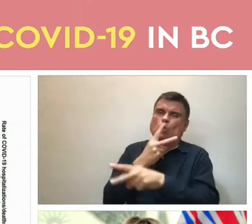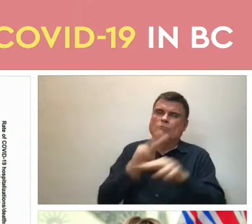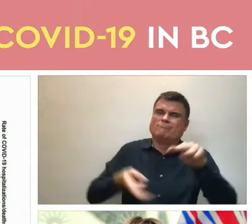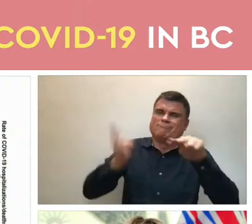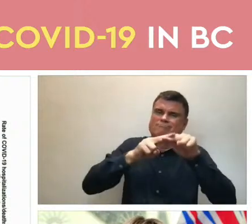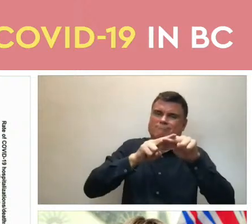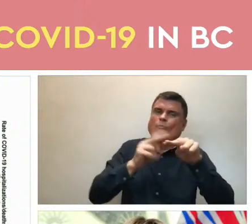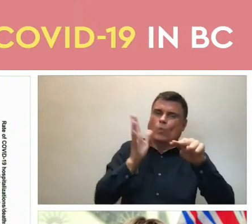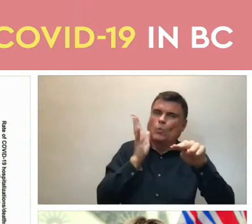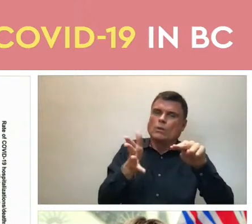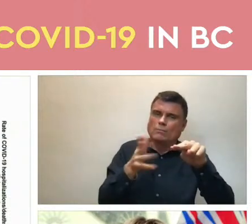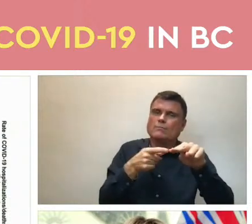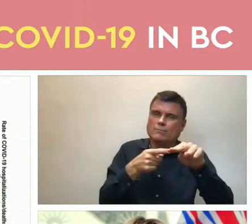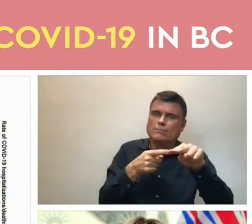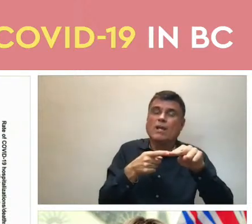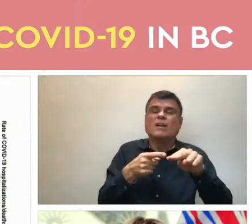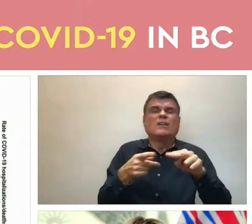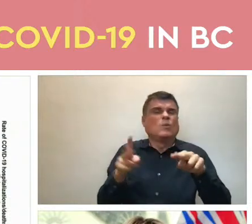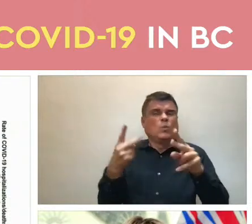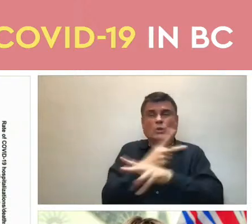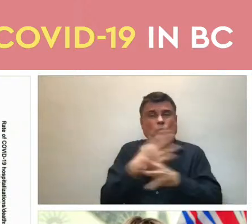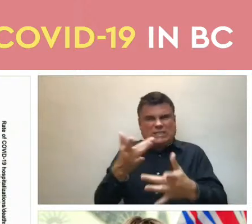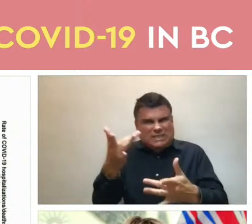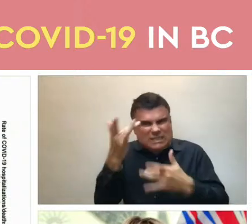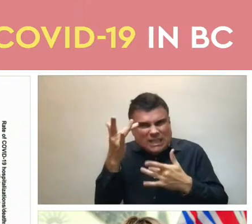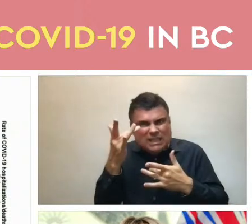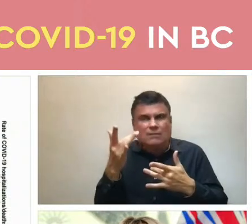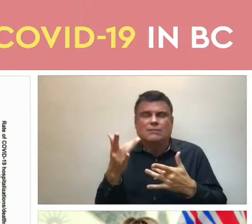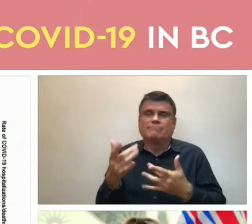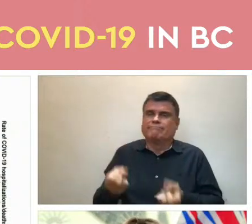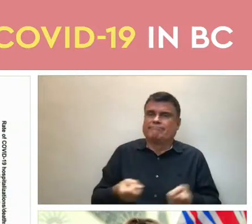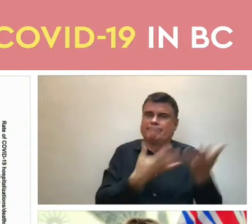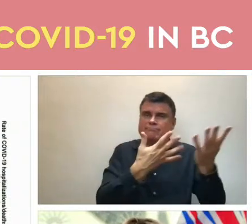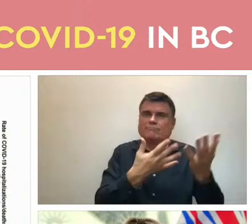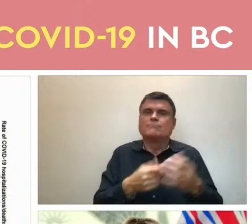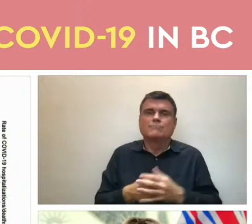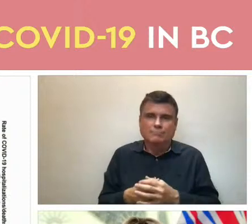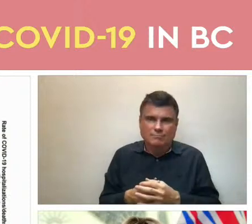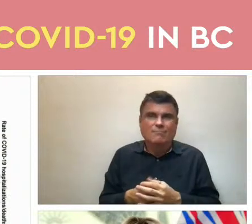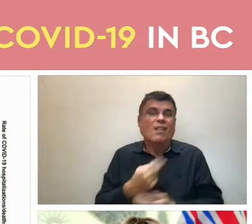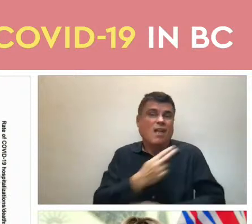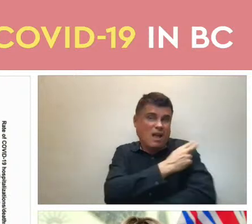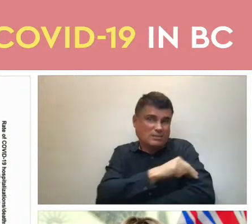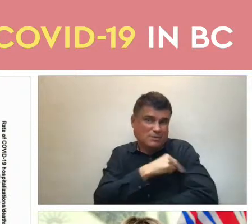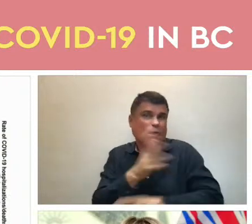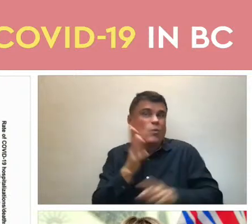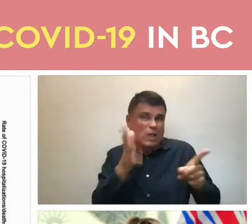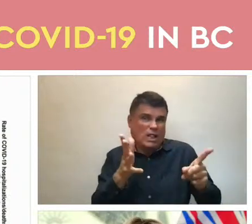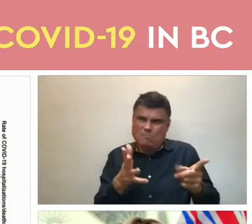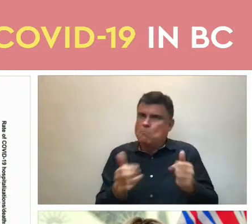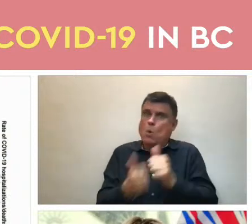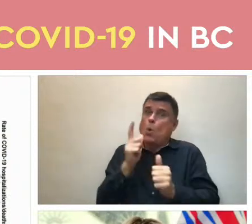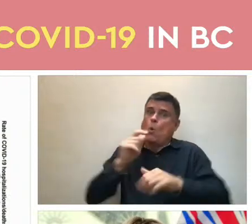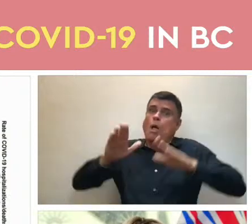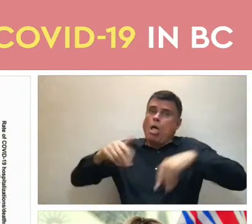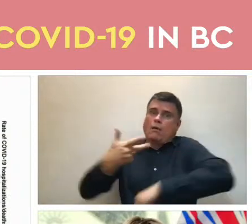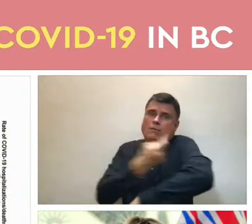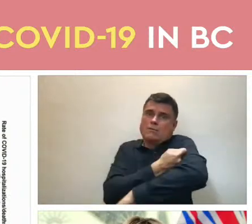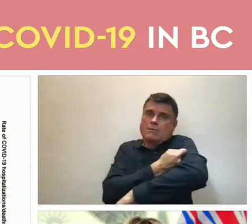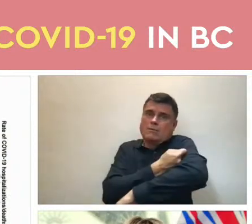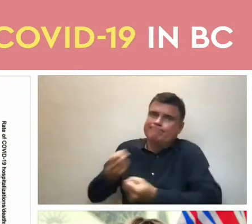getting infected with COVID-19, getting sick with COVID-19, and being hospitalized with COVID-19, related